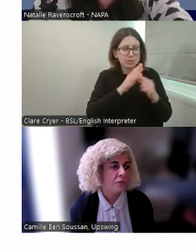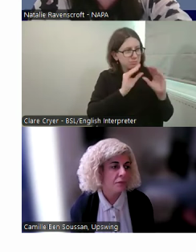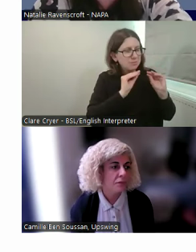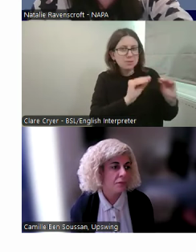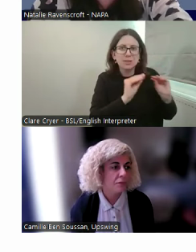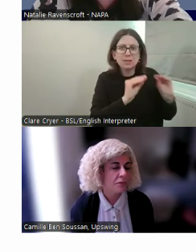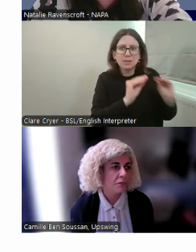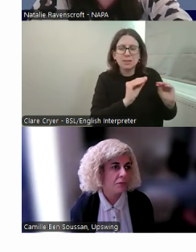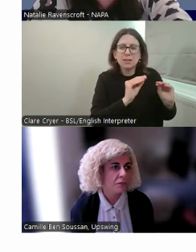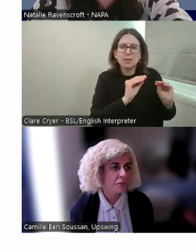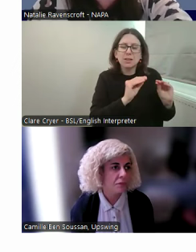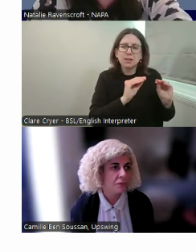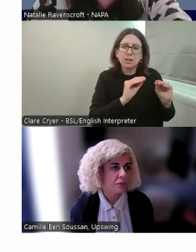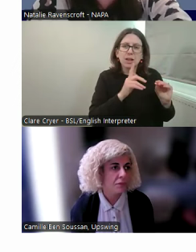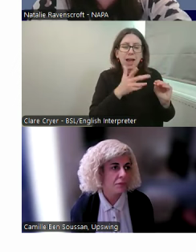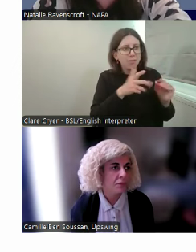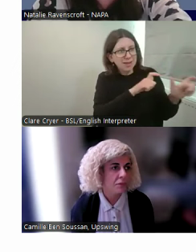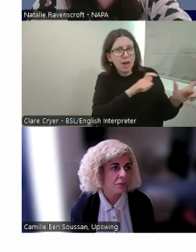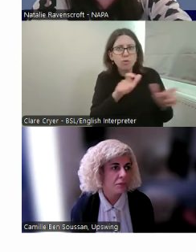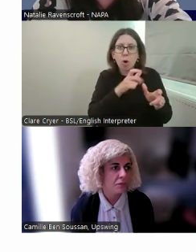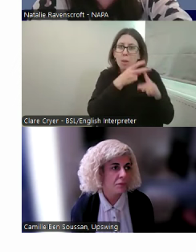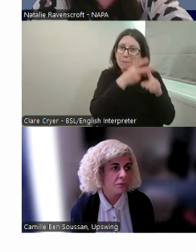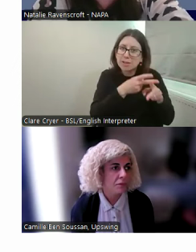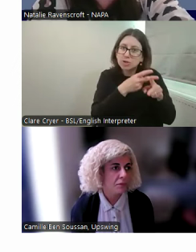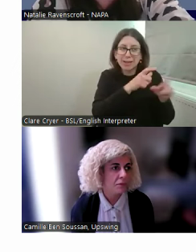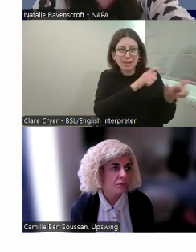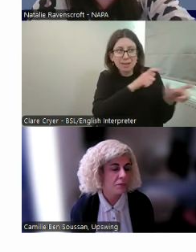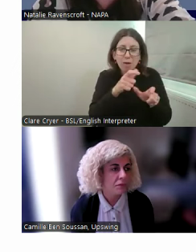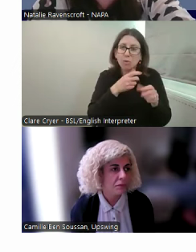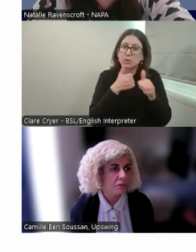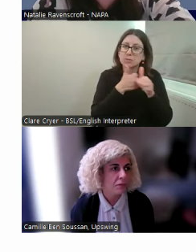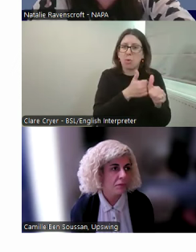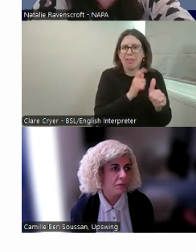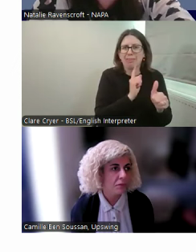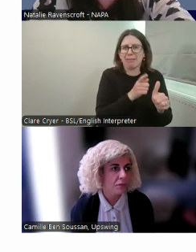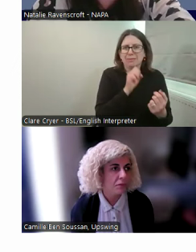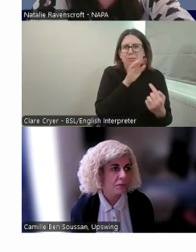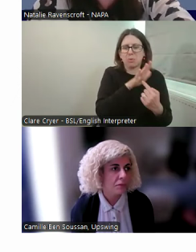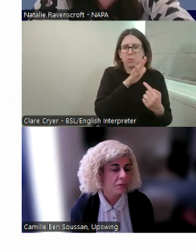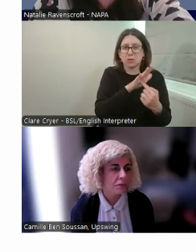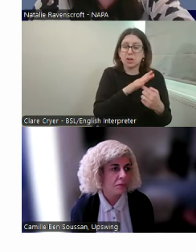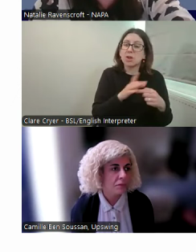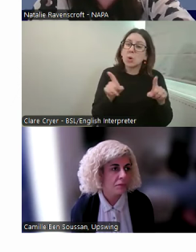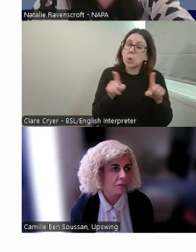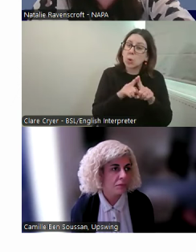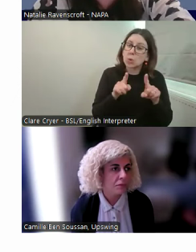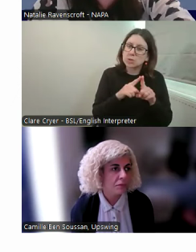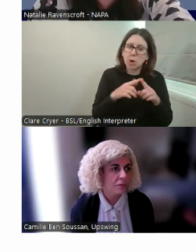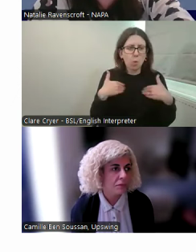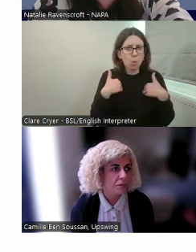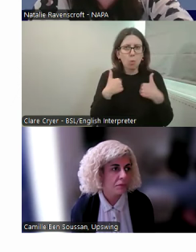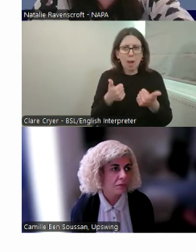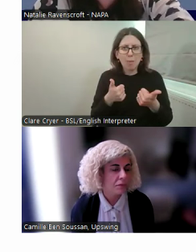keep having that mentoring and support around that. And ideally some supervision or wellbeing support for